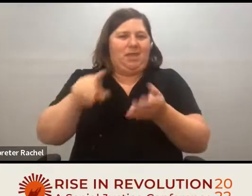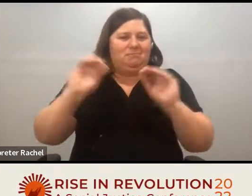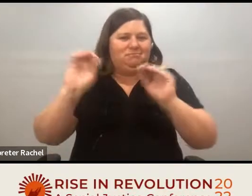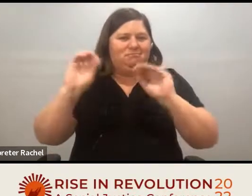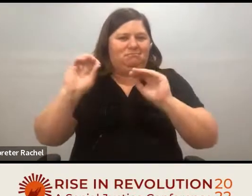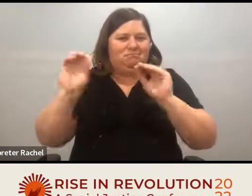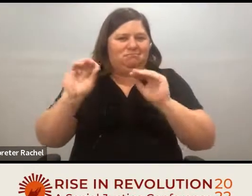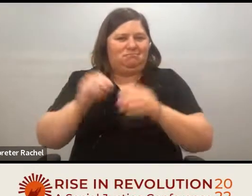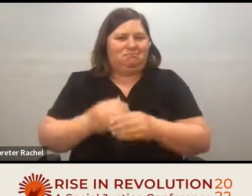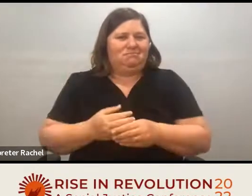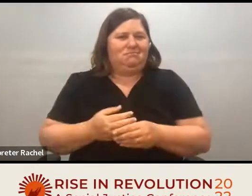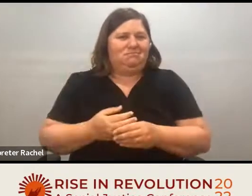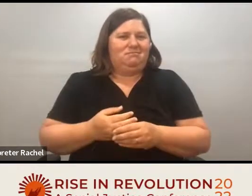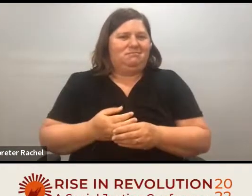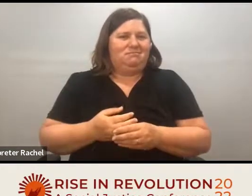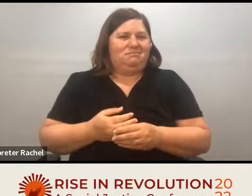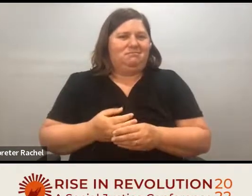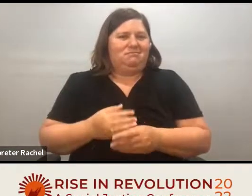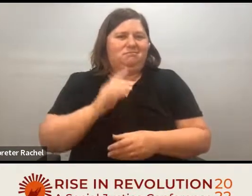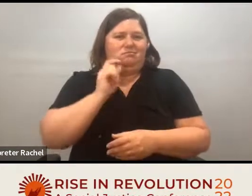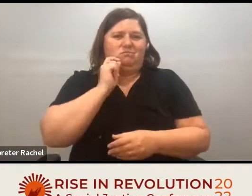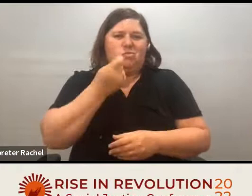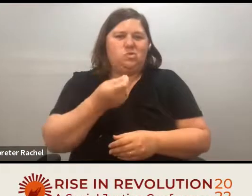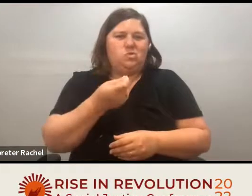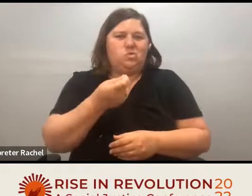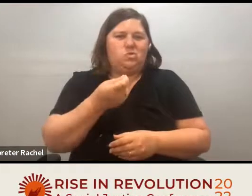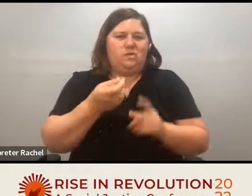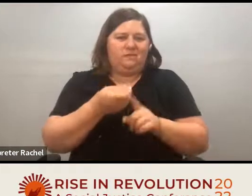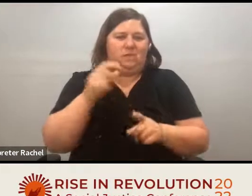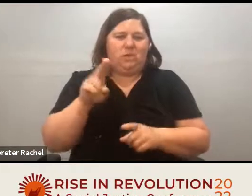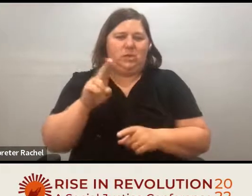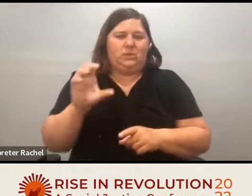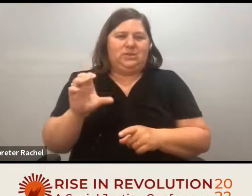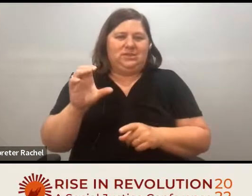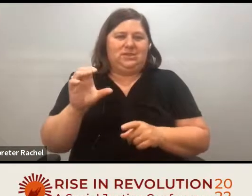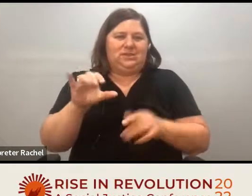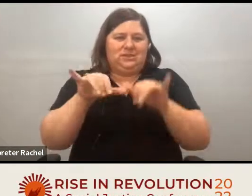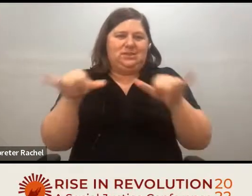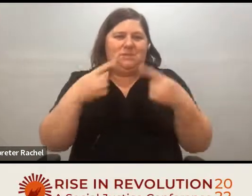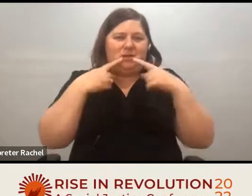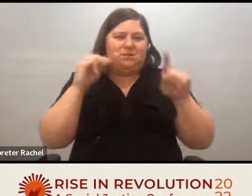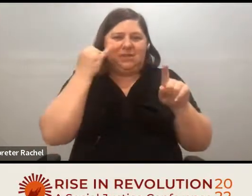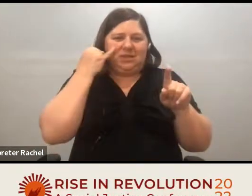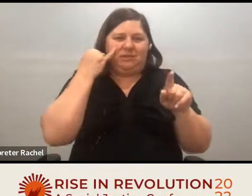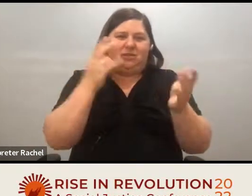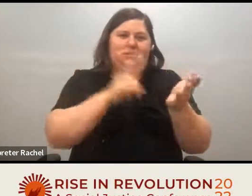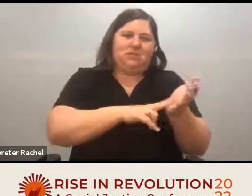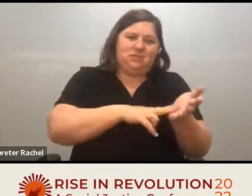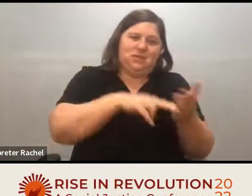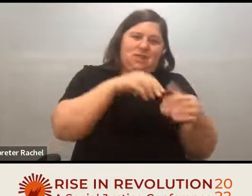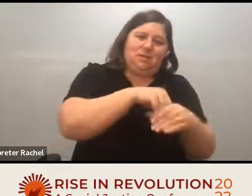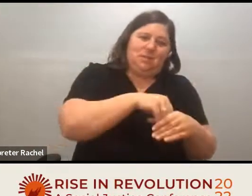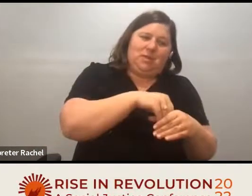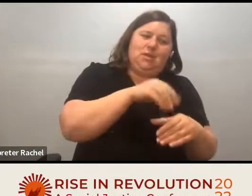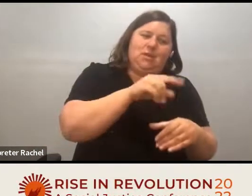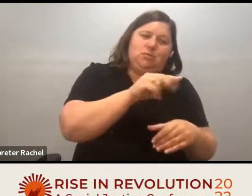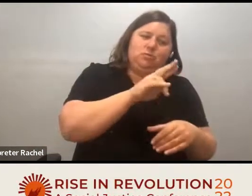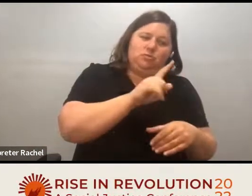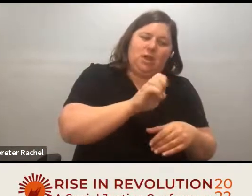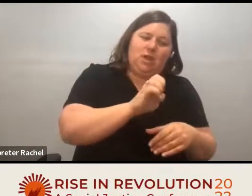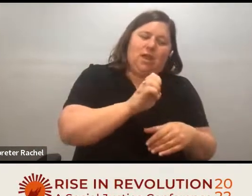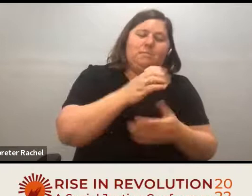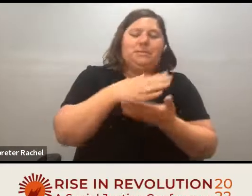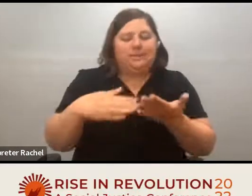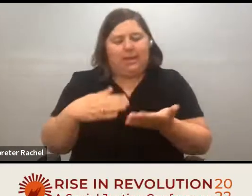That was, I'll send you, there was a cool announcement from the UC system. If you're enrolled in a tribe, of course, that doesn't benefit people that are not, but it's a good first